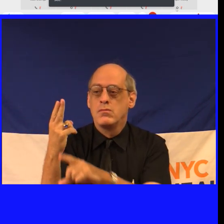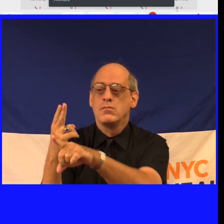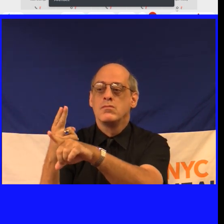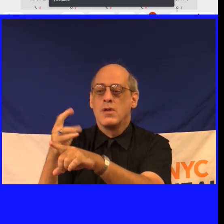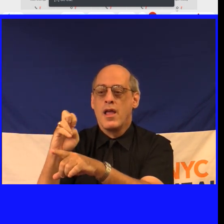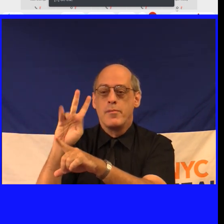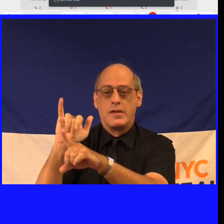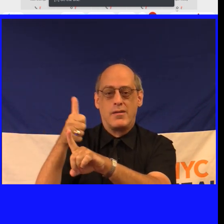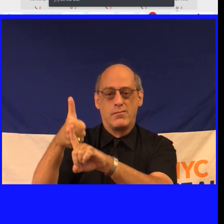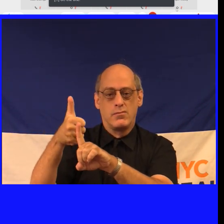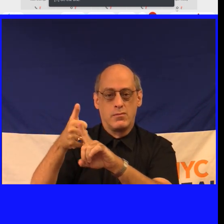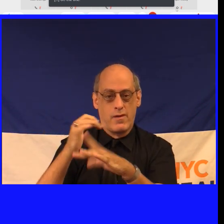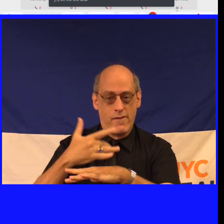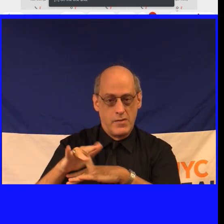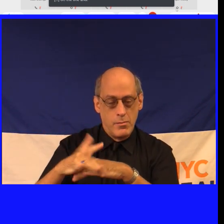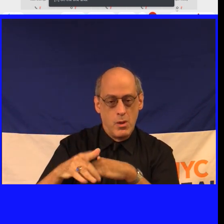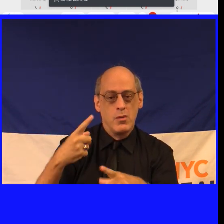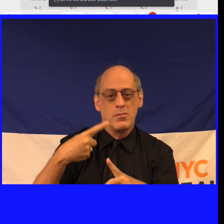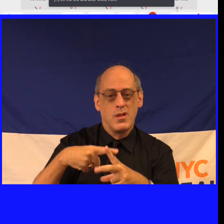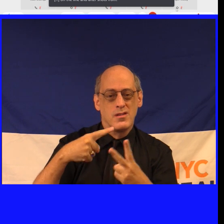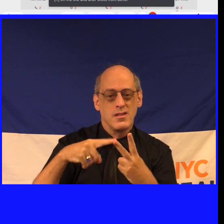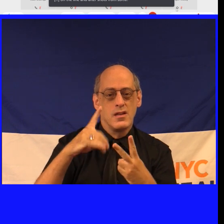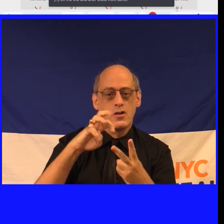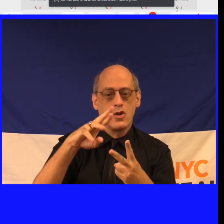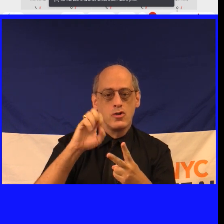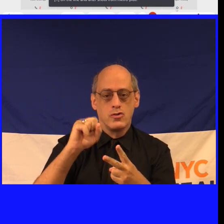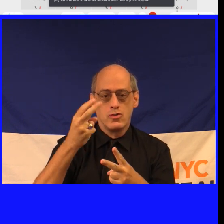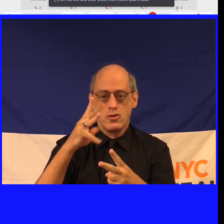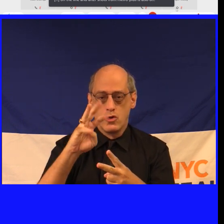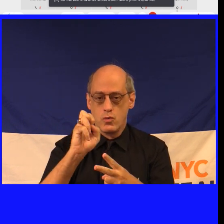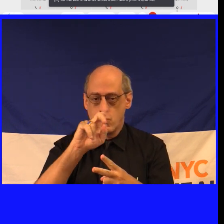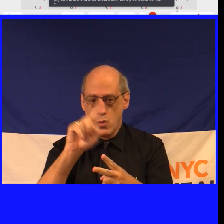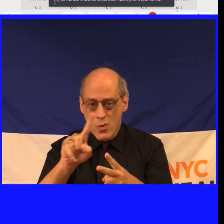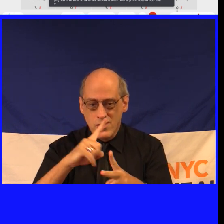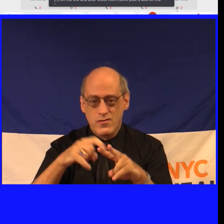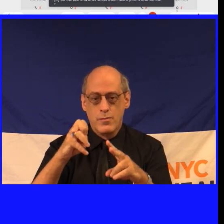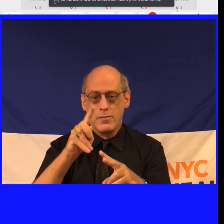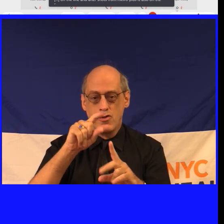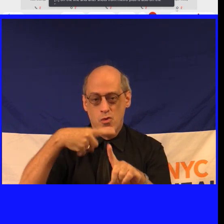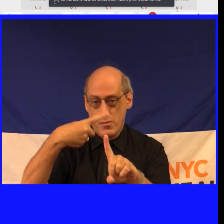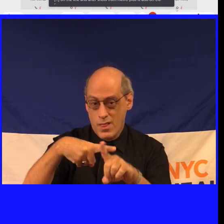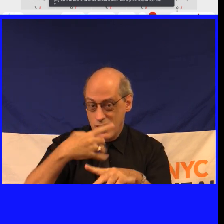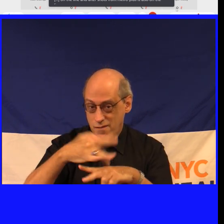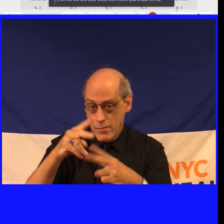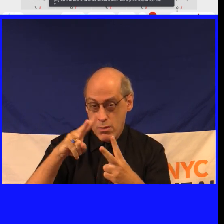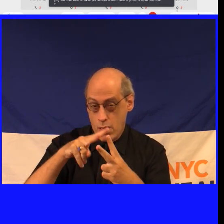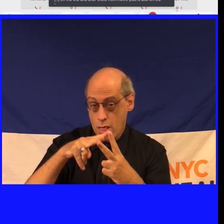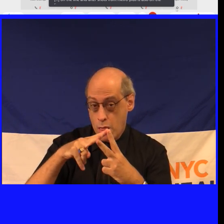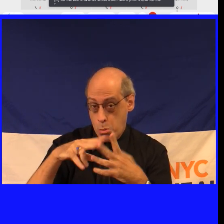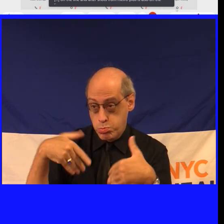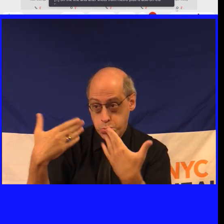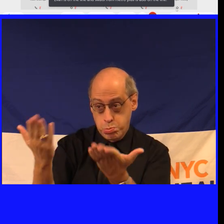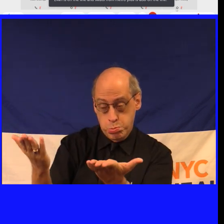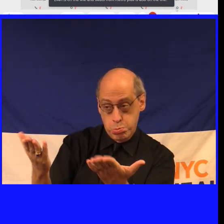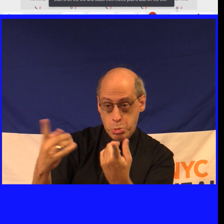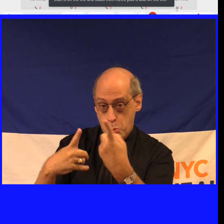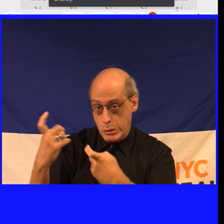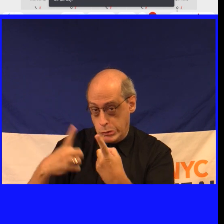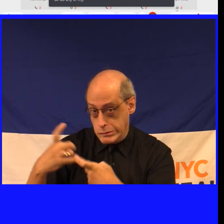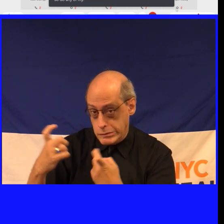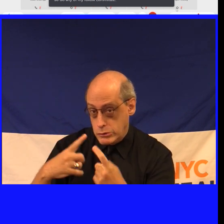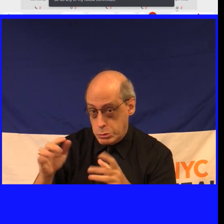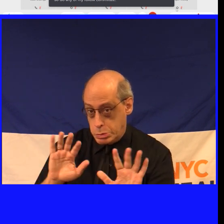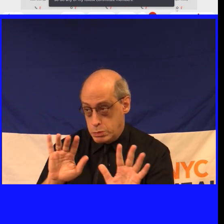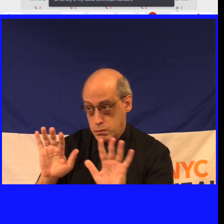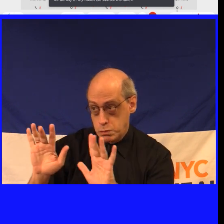Ebony is on the line, and Dr. Schwartz from Metro Plus is also on the line. And Is Dr. also in the meeting. So do any of my fellow committee